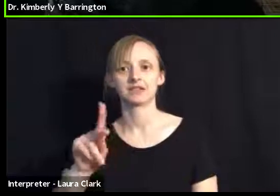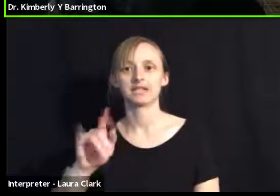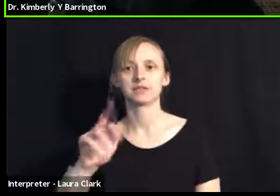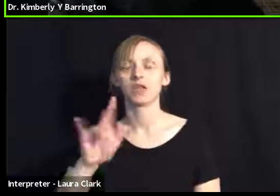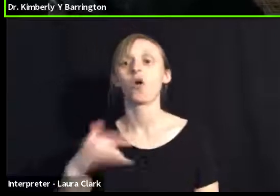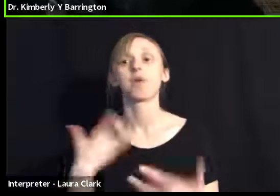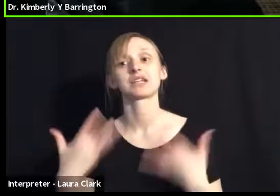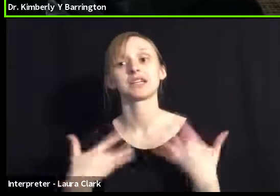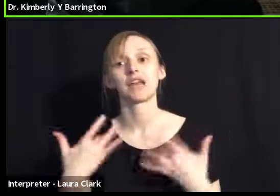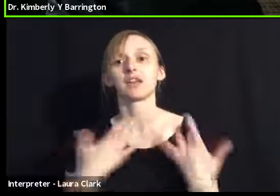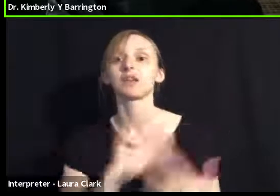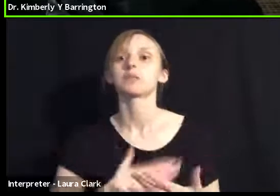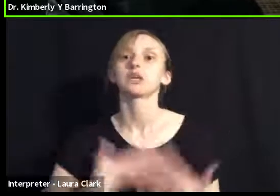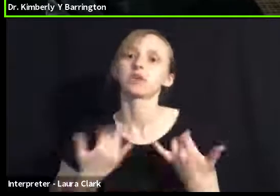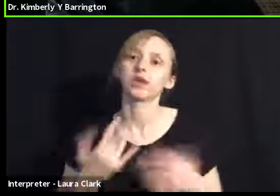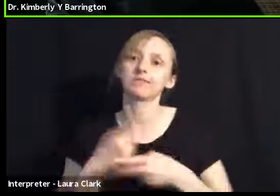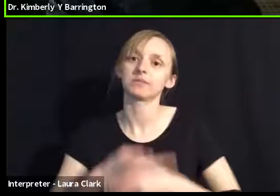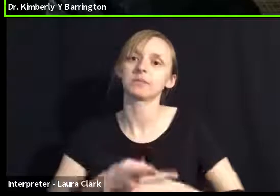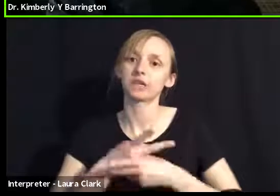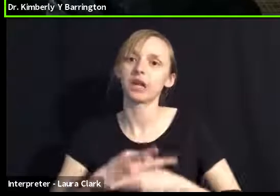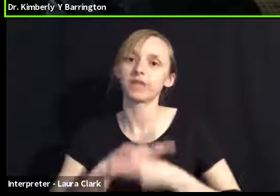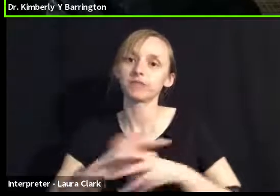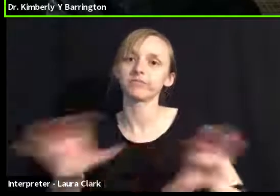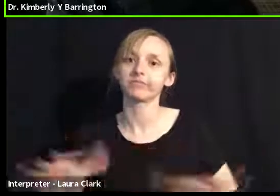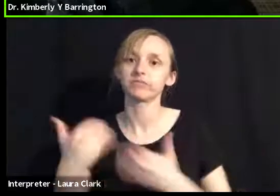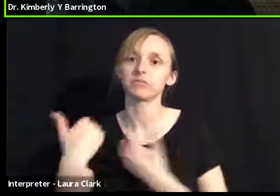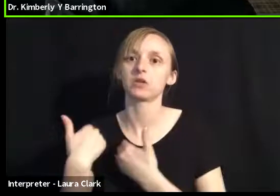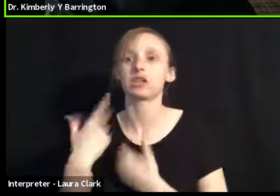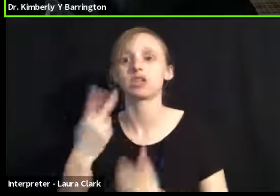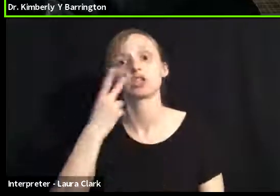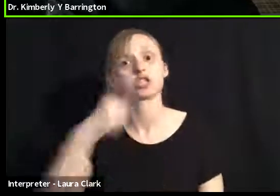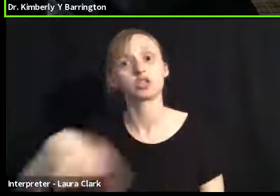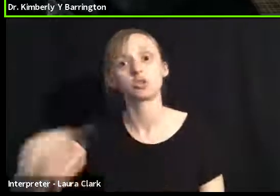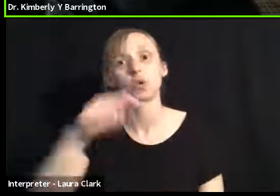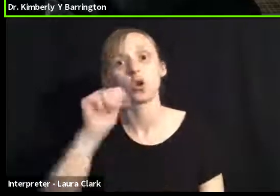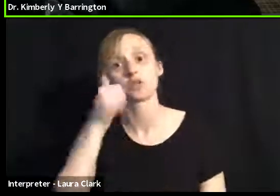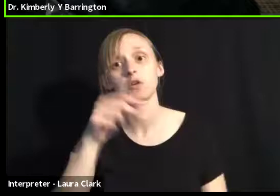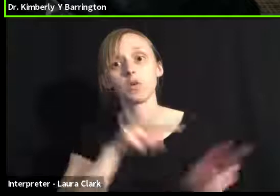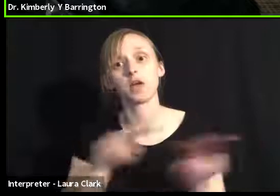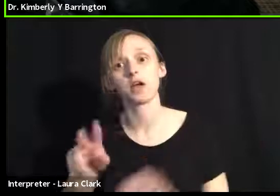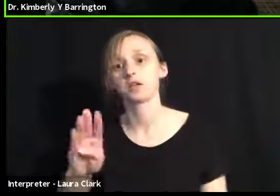be responsible, and we'll see you on tomorrow. Brittany will be